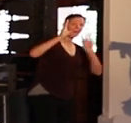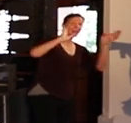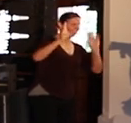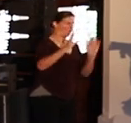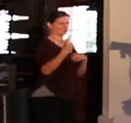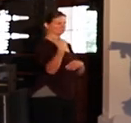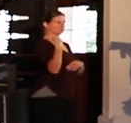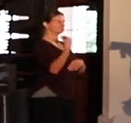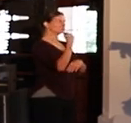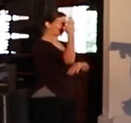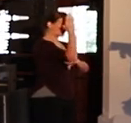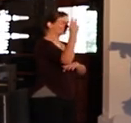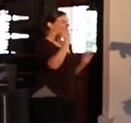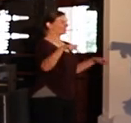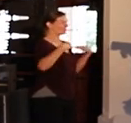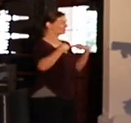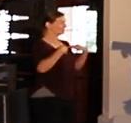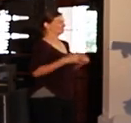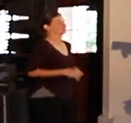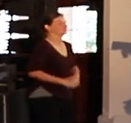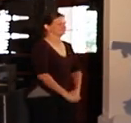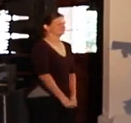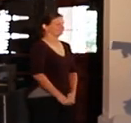during lunch. Yep, it was me.